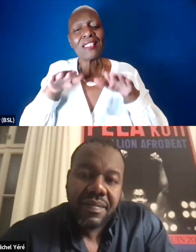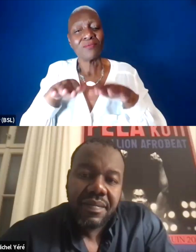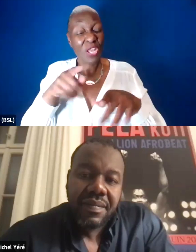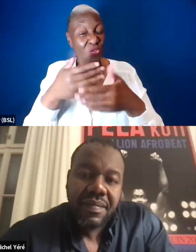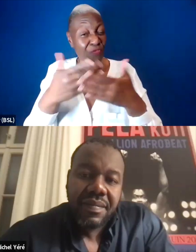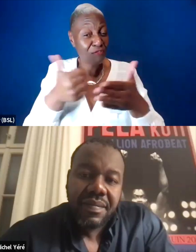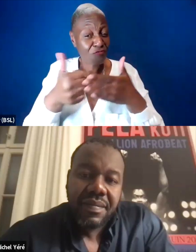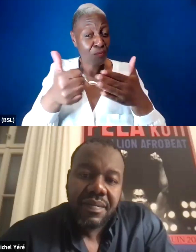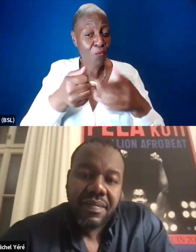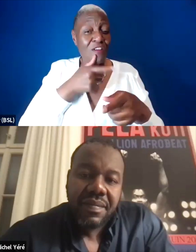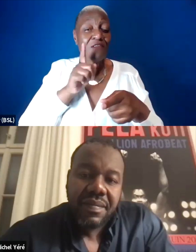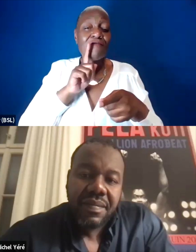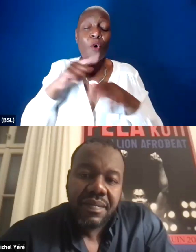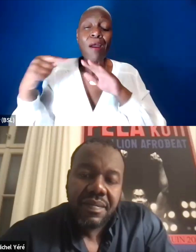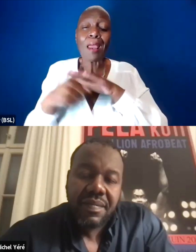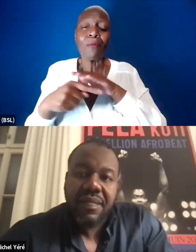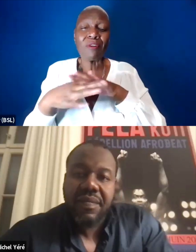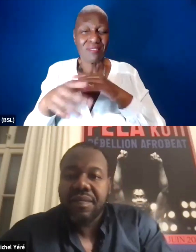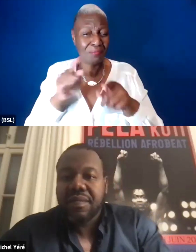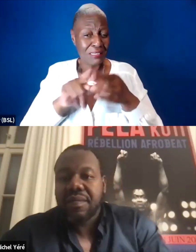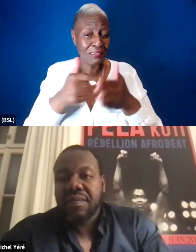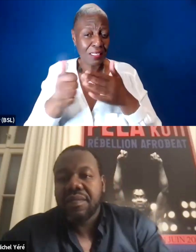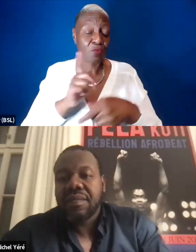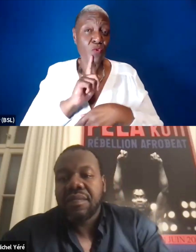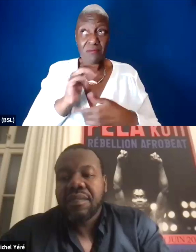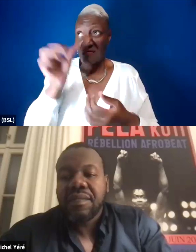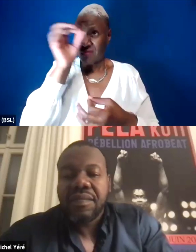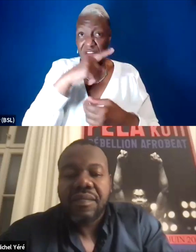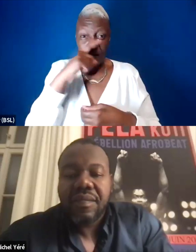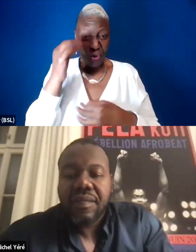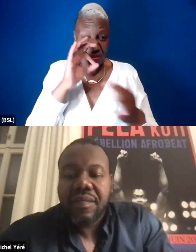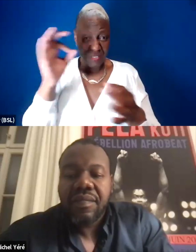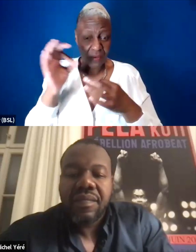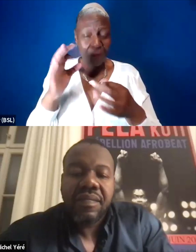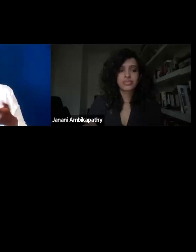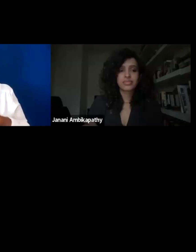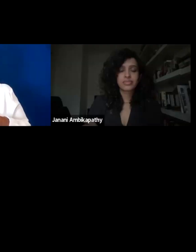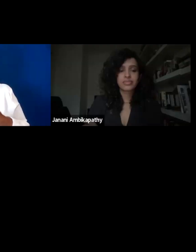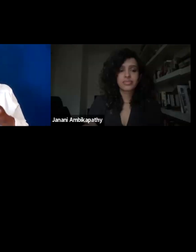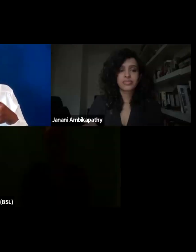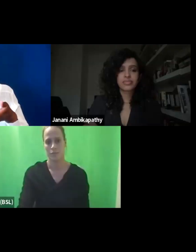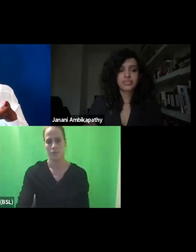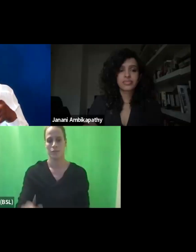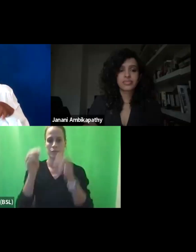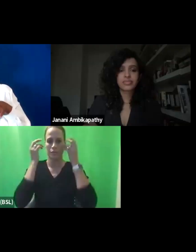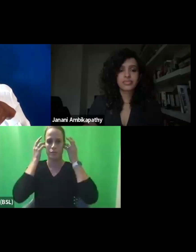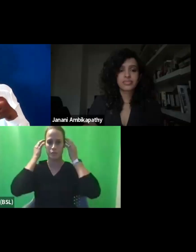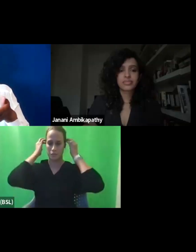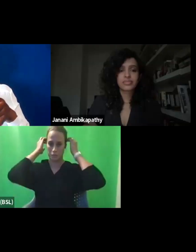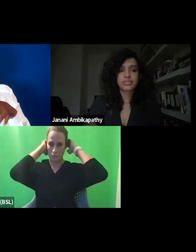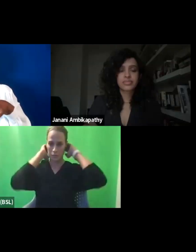Armenian immigrants, particularly women who had no knowledge of French, to make a living. So it was very common for Armenian women